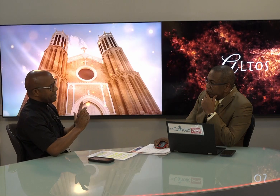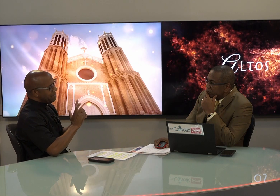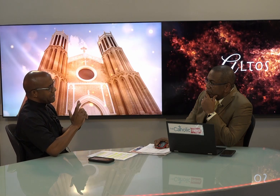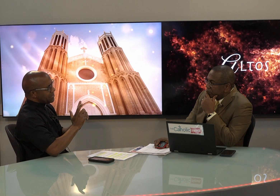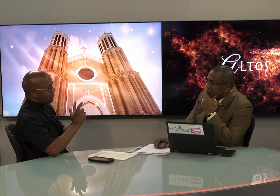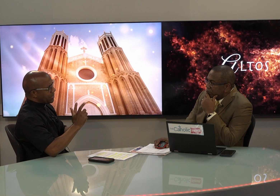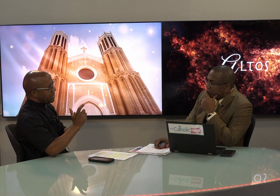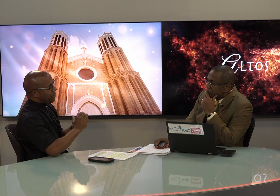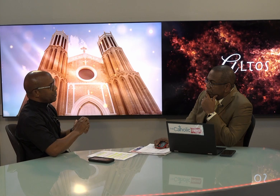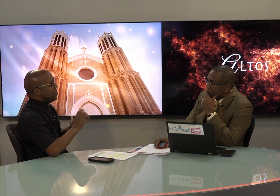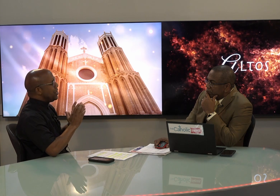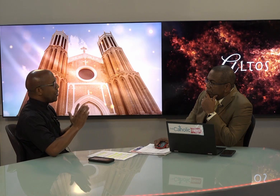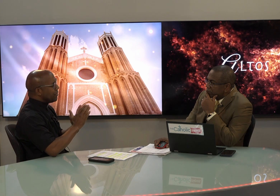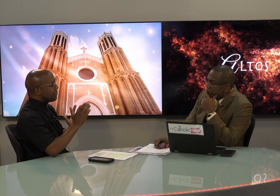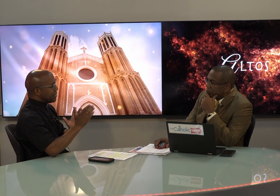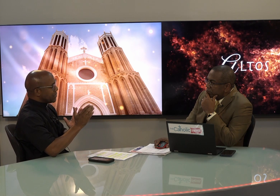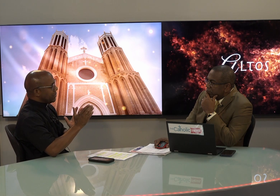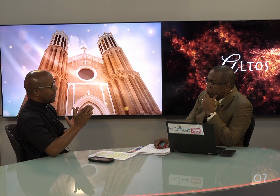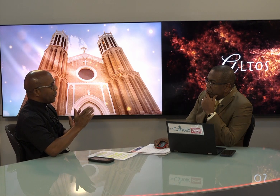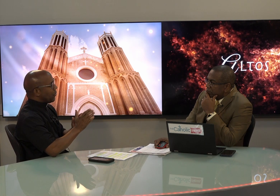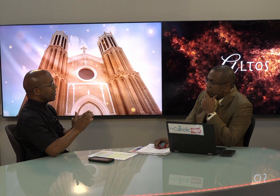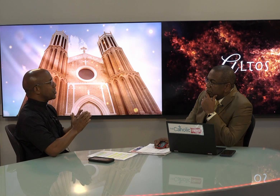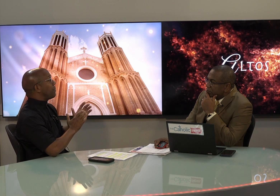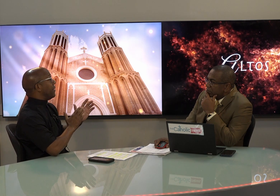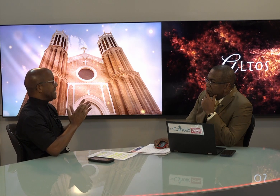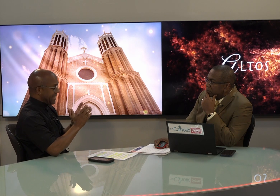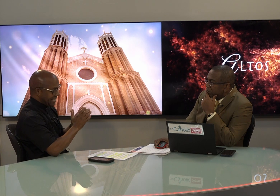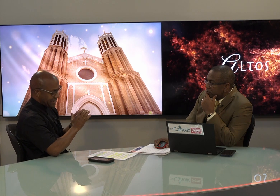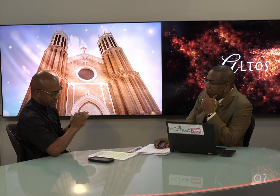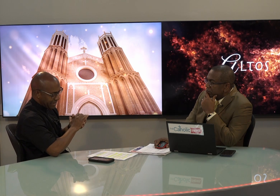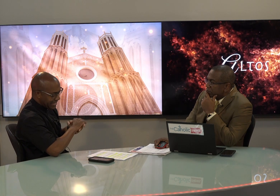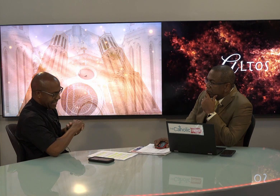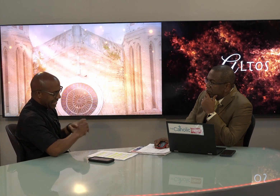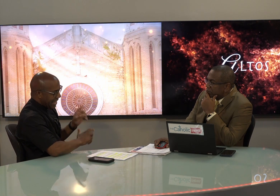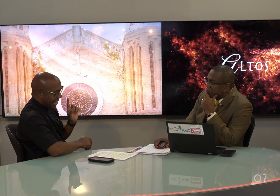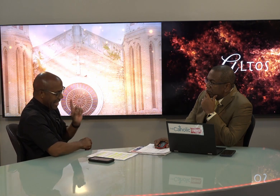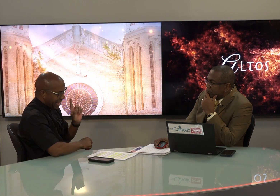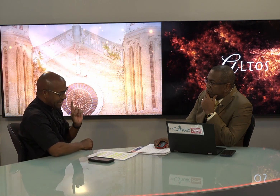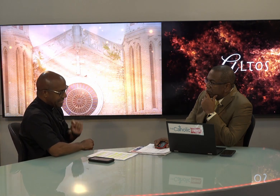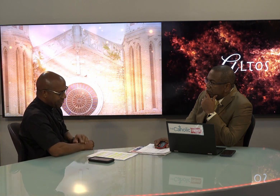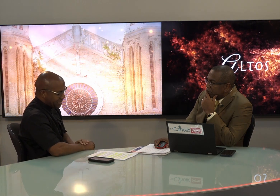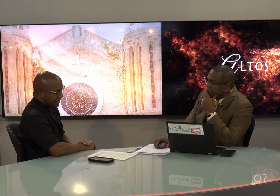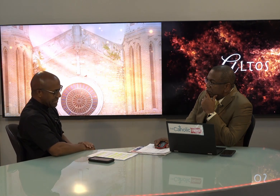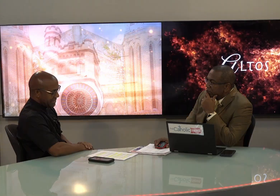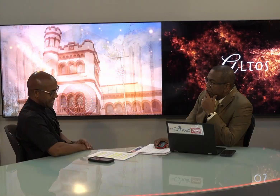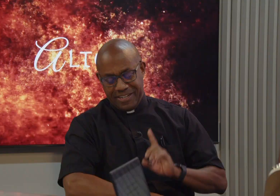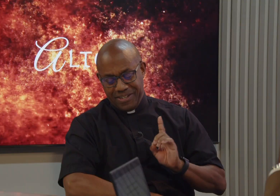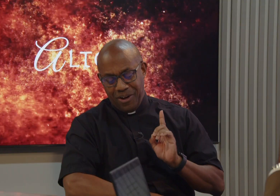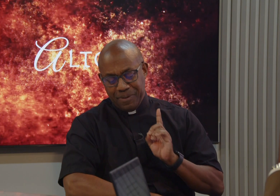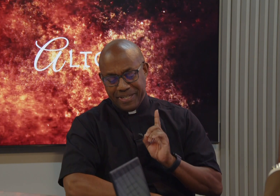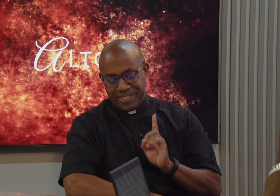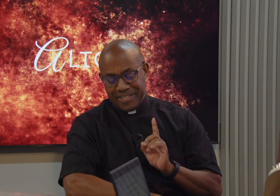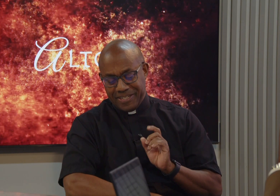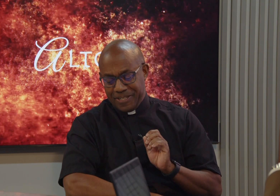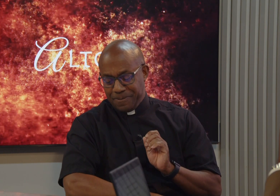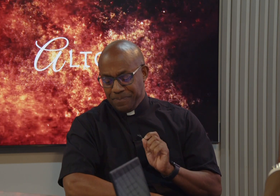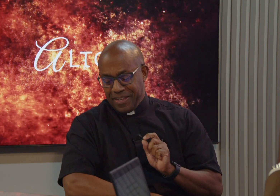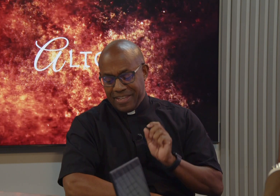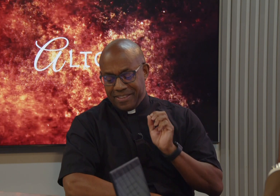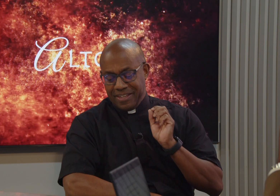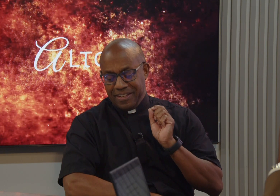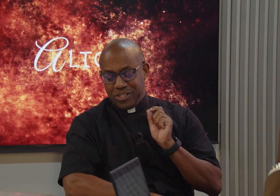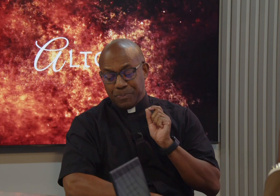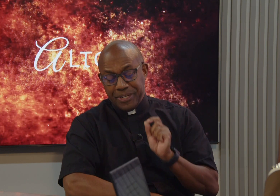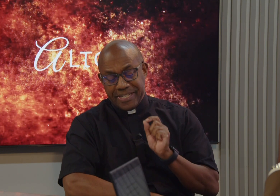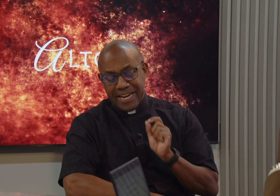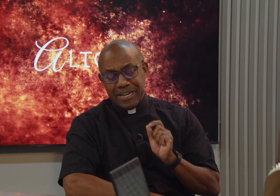And then it talks about non-ritual or spontaneous blessing. And it's interesting to say that the document says this,